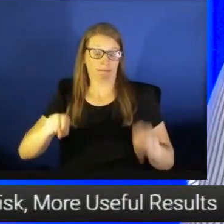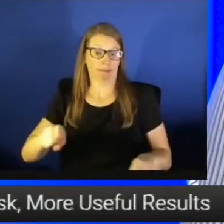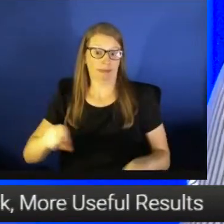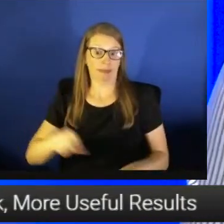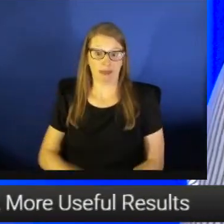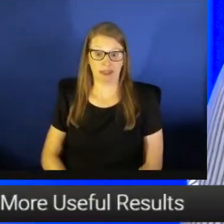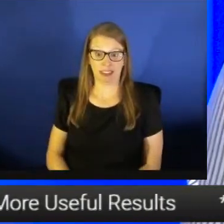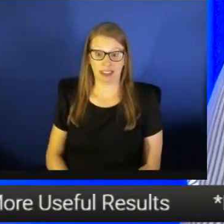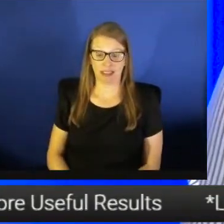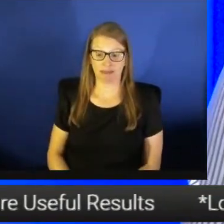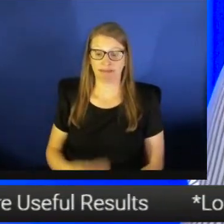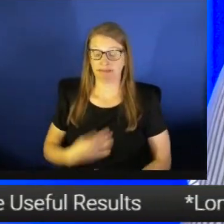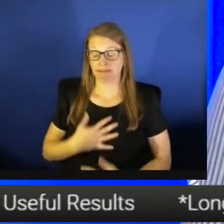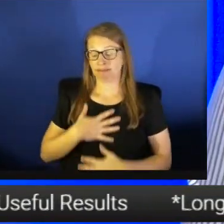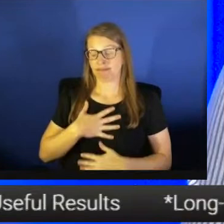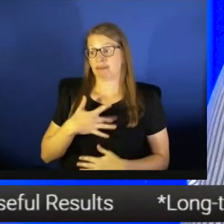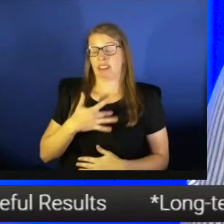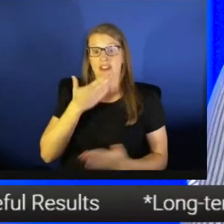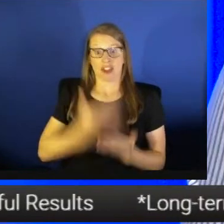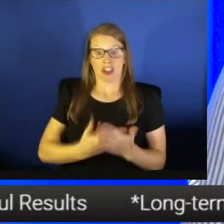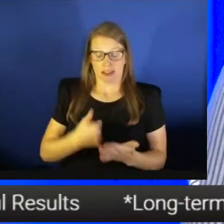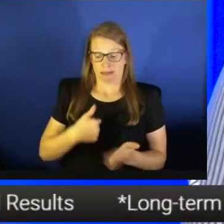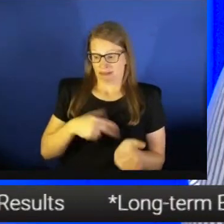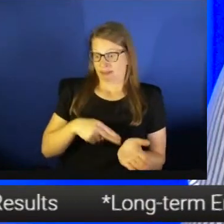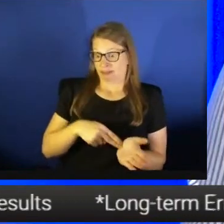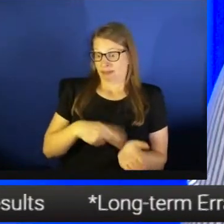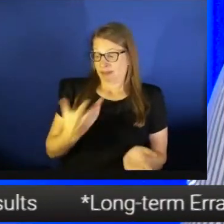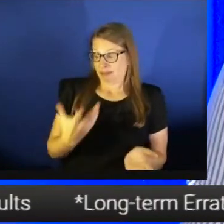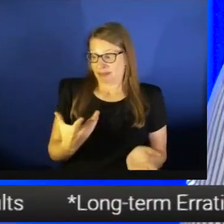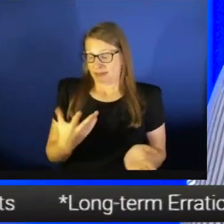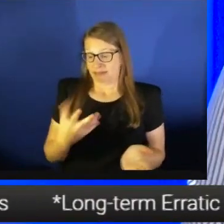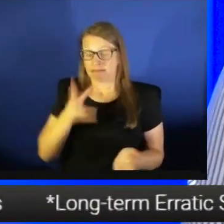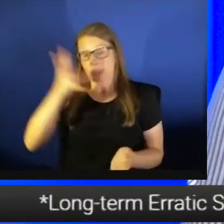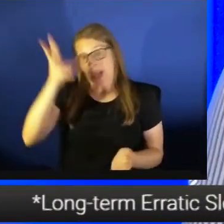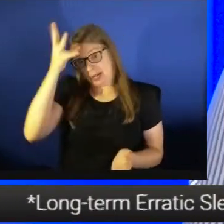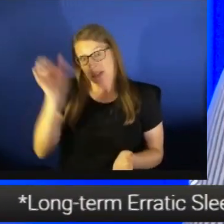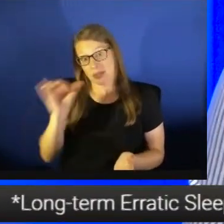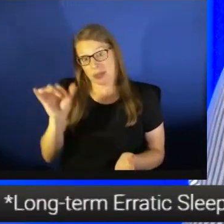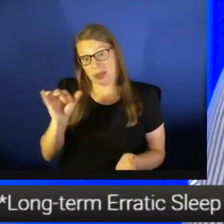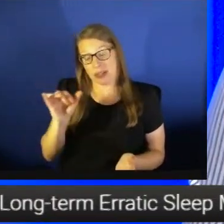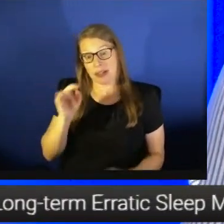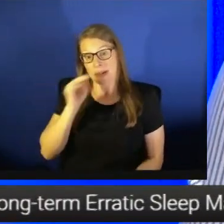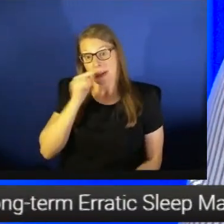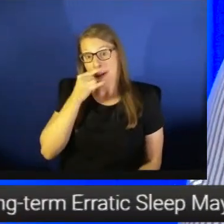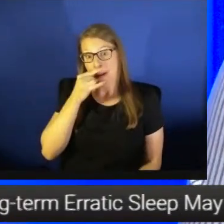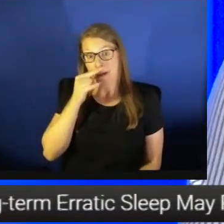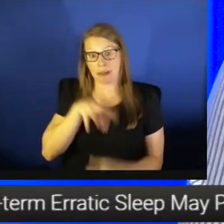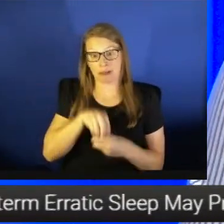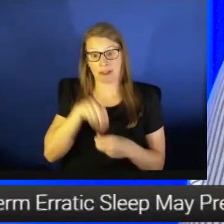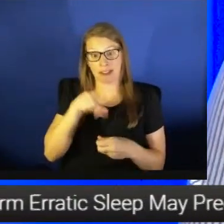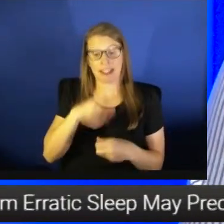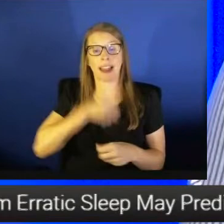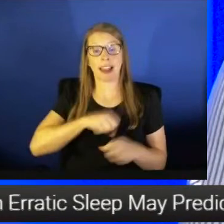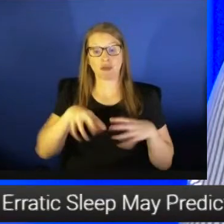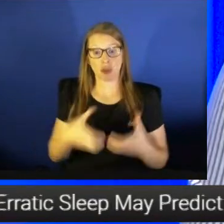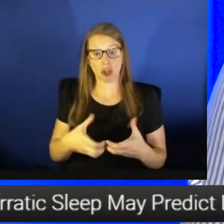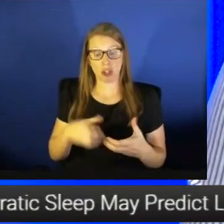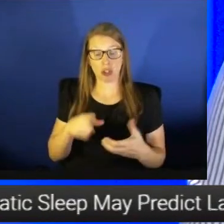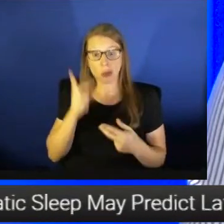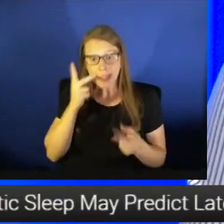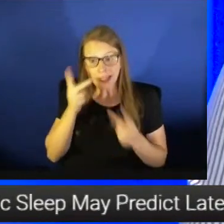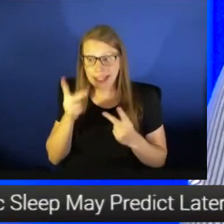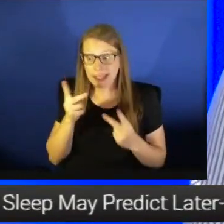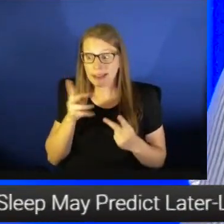good feeling, both as a nurse and, as a parent of a kiddo in this age group. You see parents coming